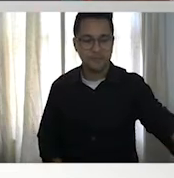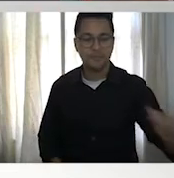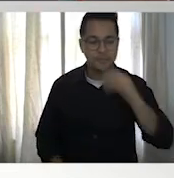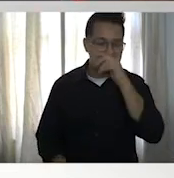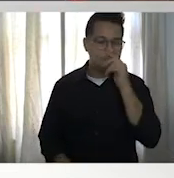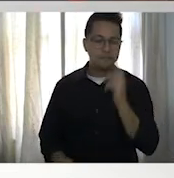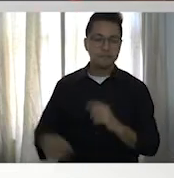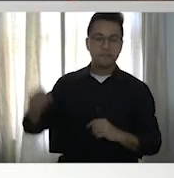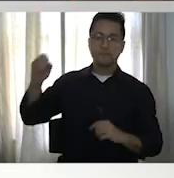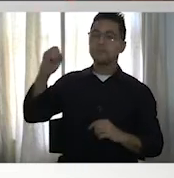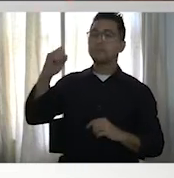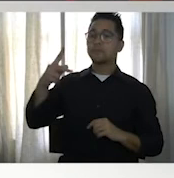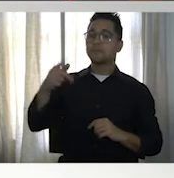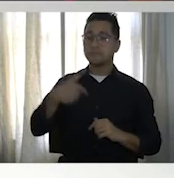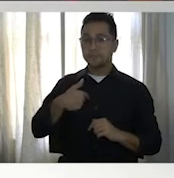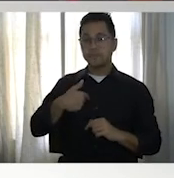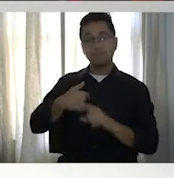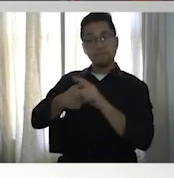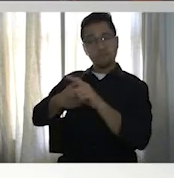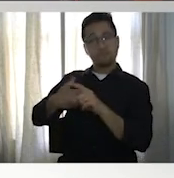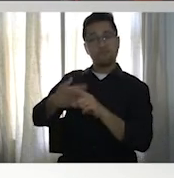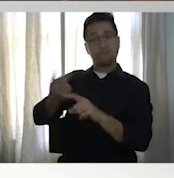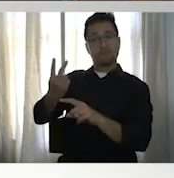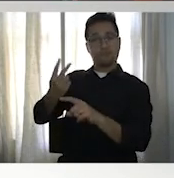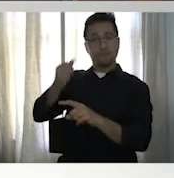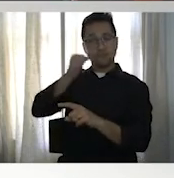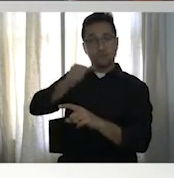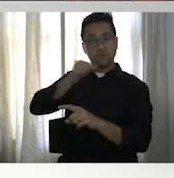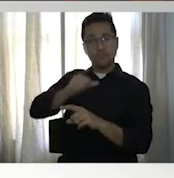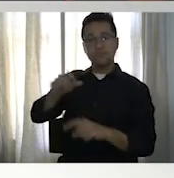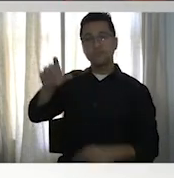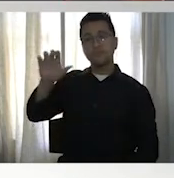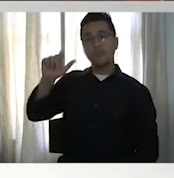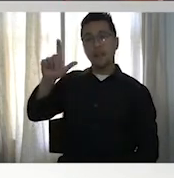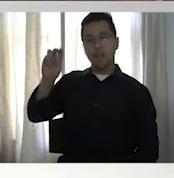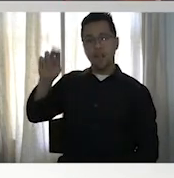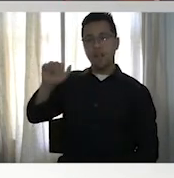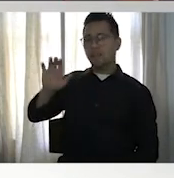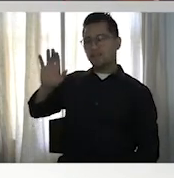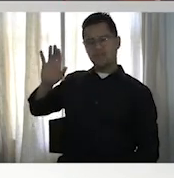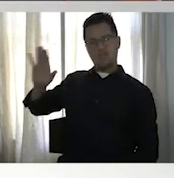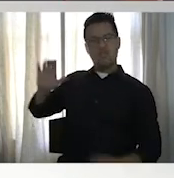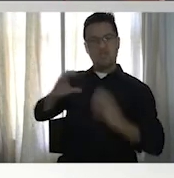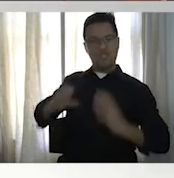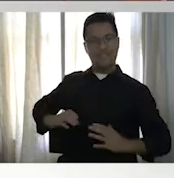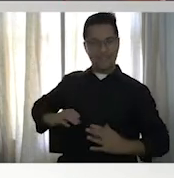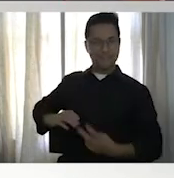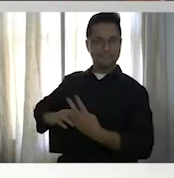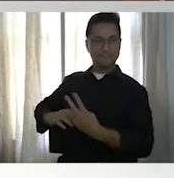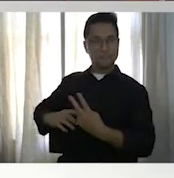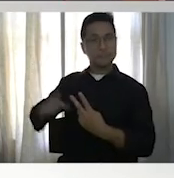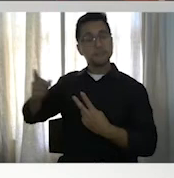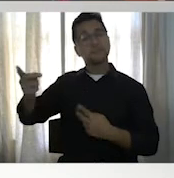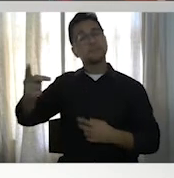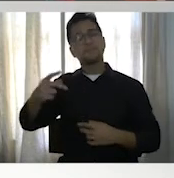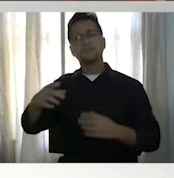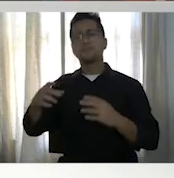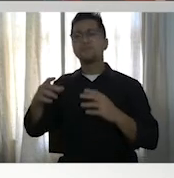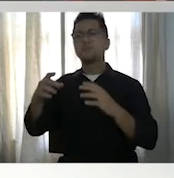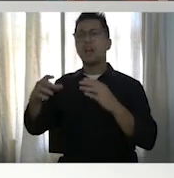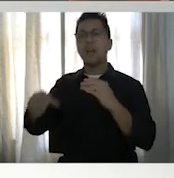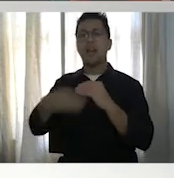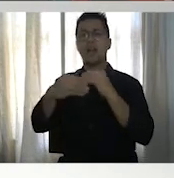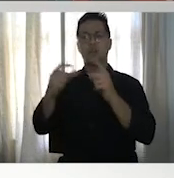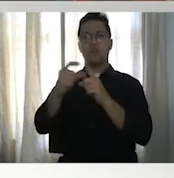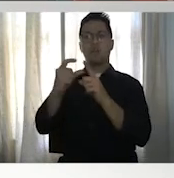Okay, so here we have two girls. These were Lana's clients, and they're doing add a word